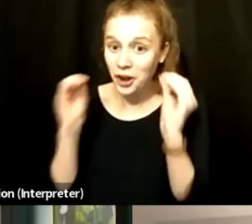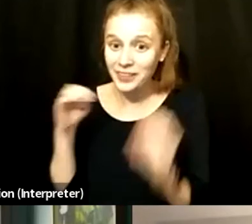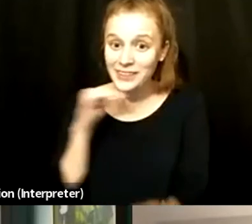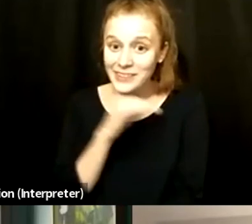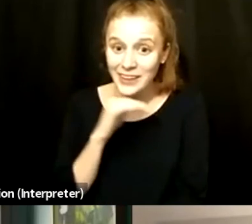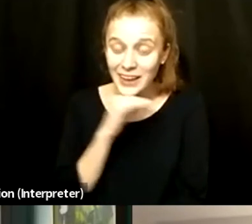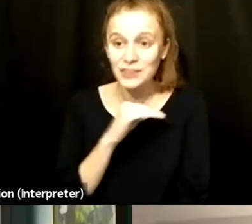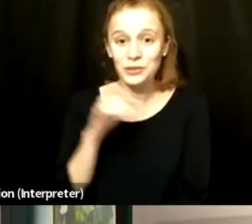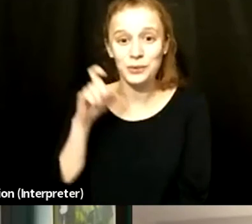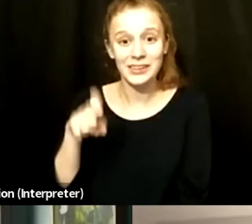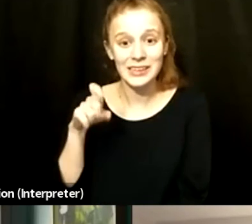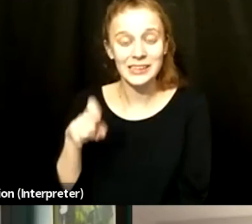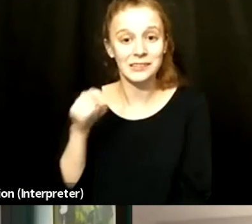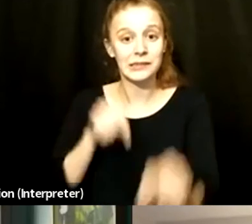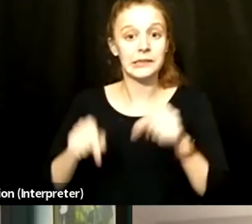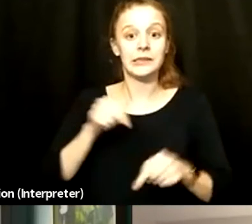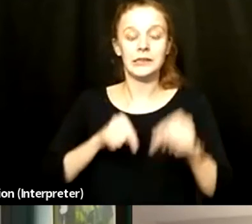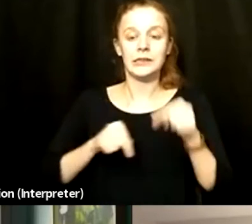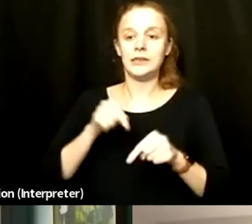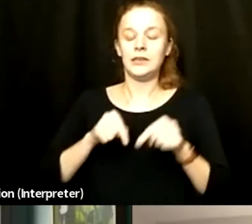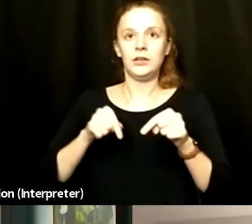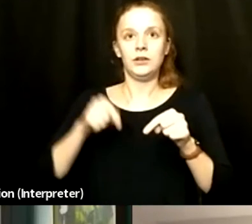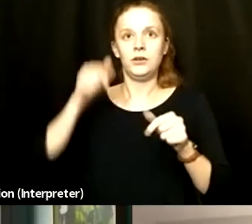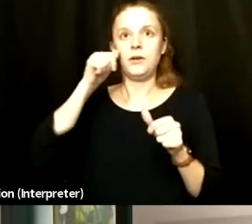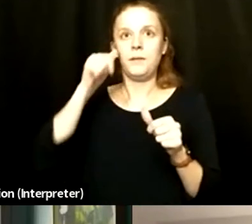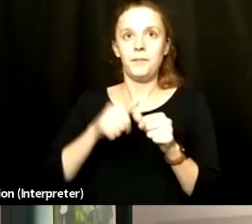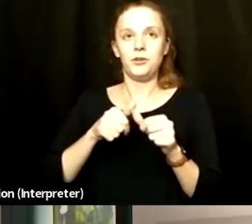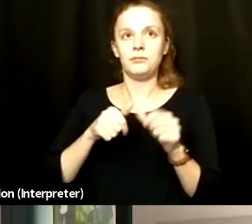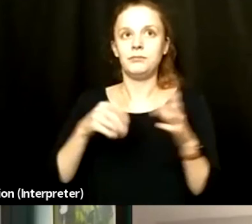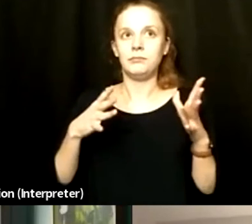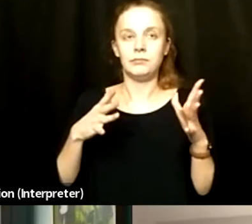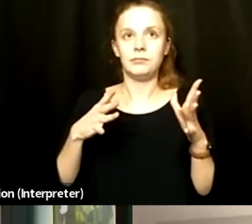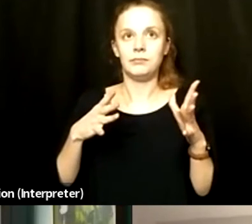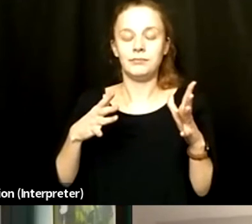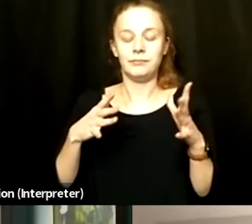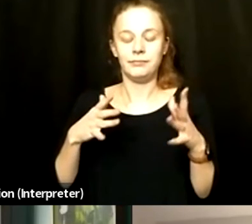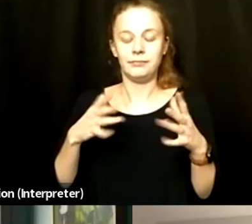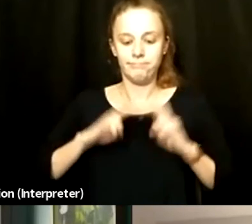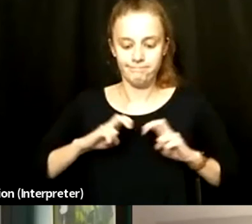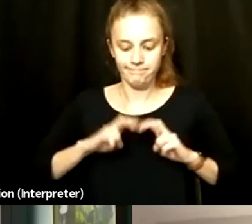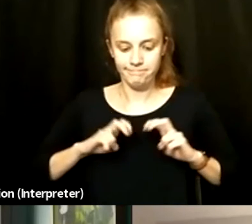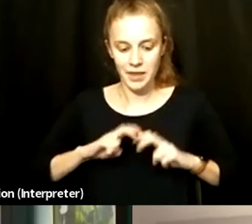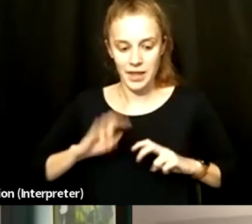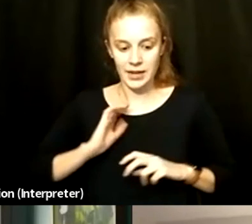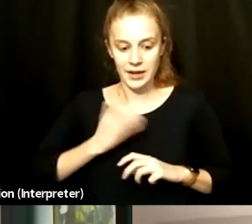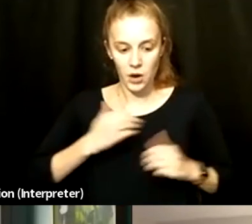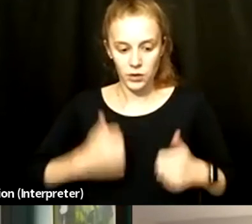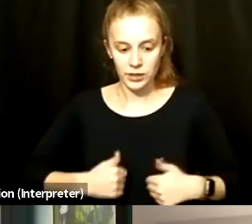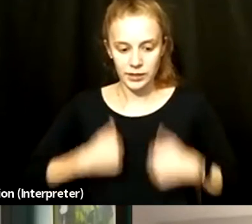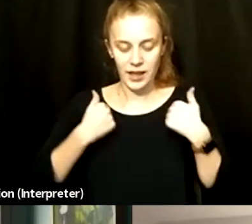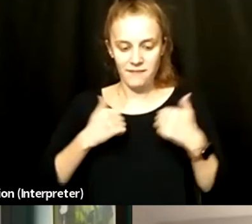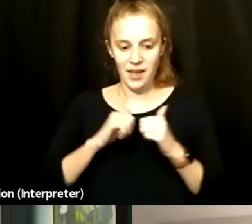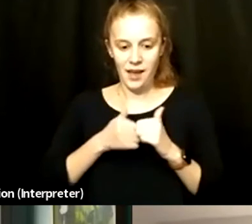and undo the hold that ableism has on our interpersonal relationships. And then, how